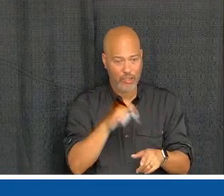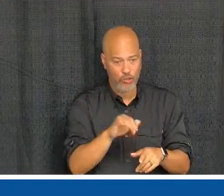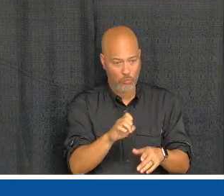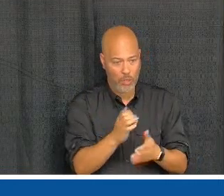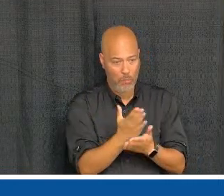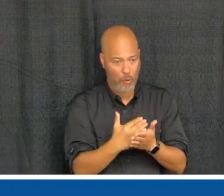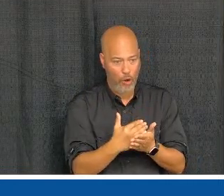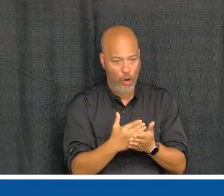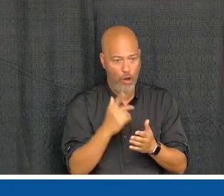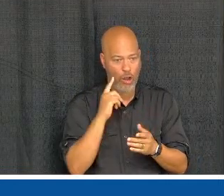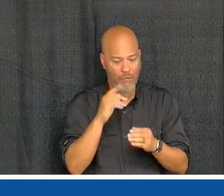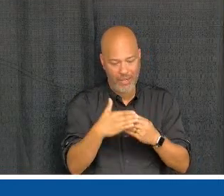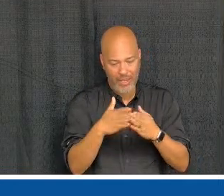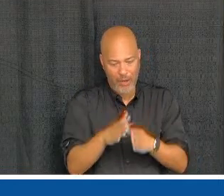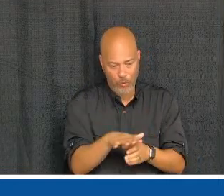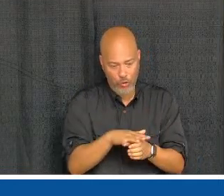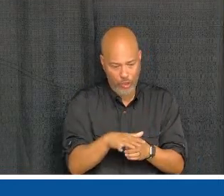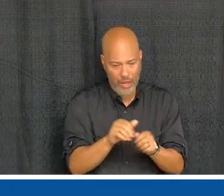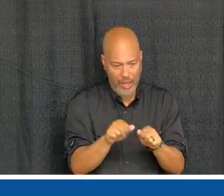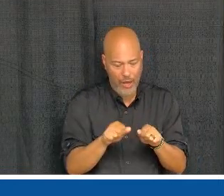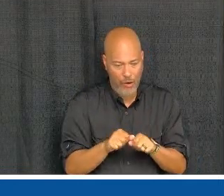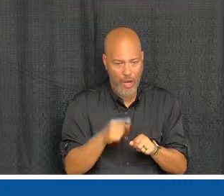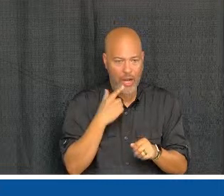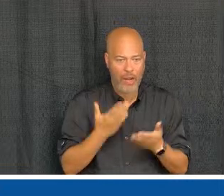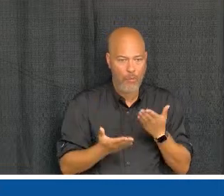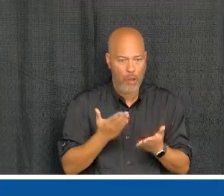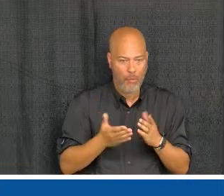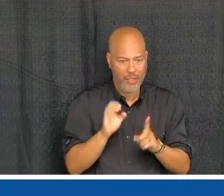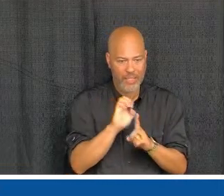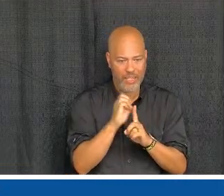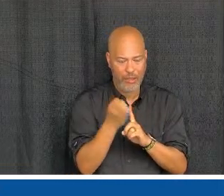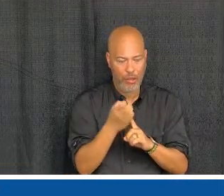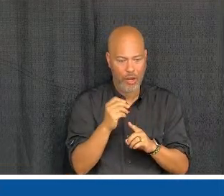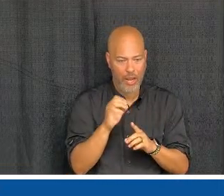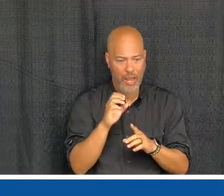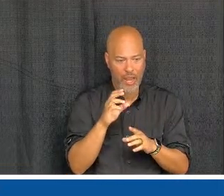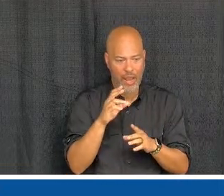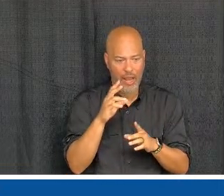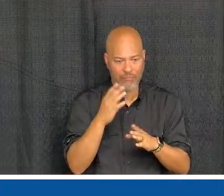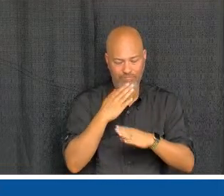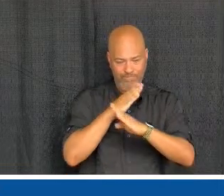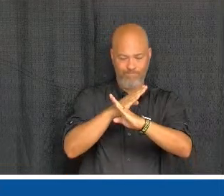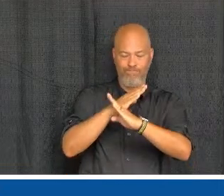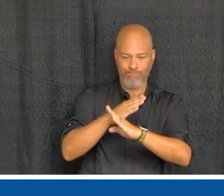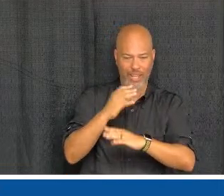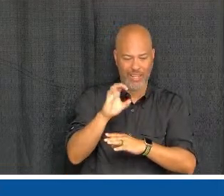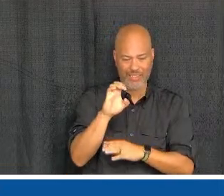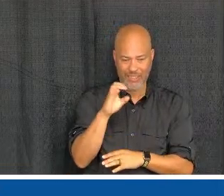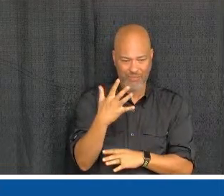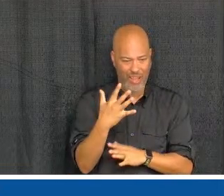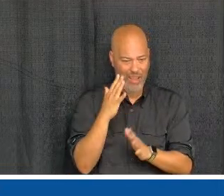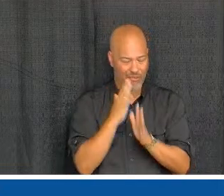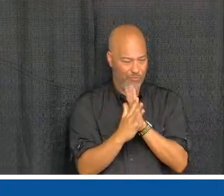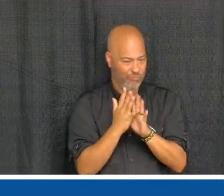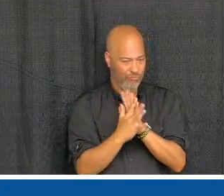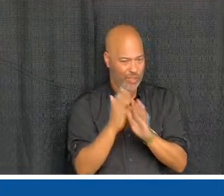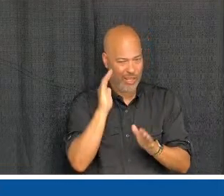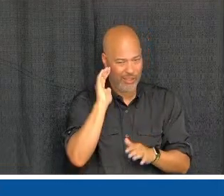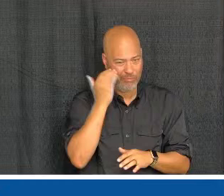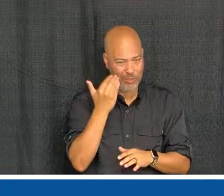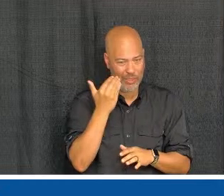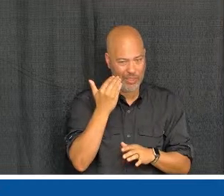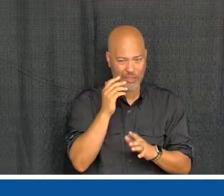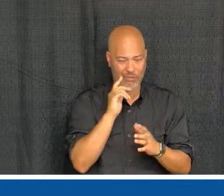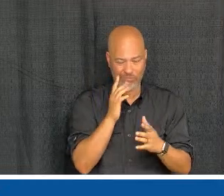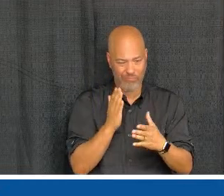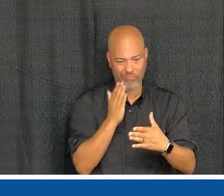part of a suburban neighborhood and has possible ecological or environmental constraints, and the C5 commercial zoning appears to be an intrusion